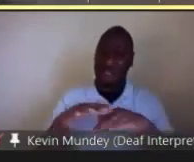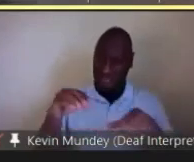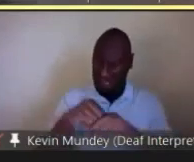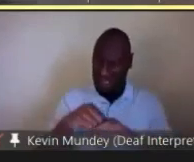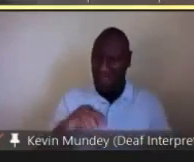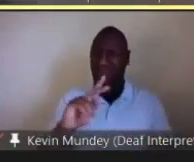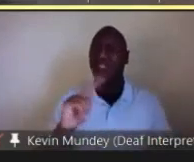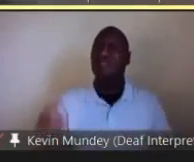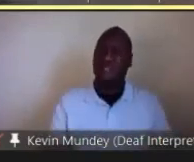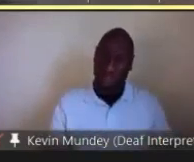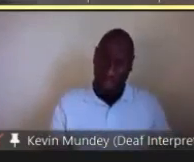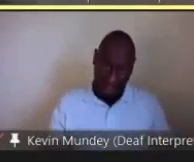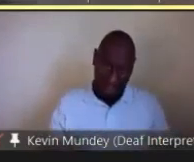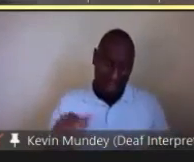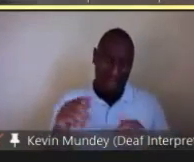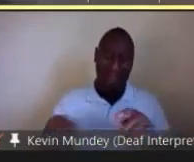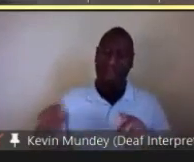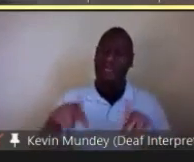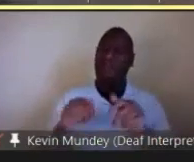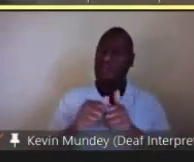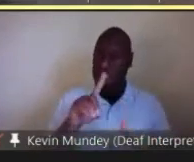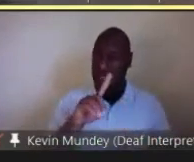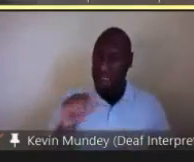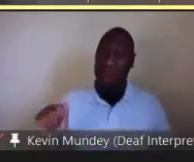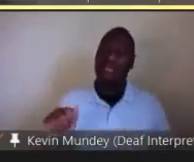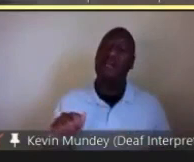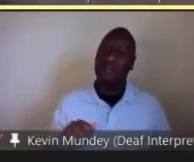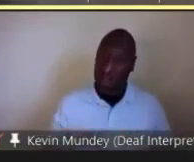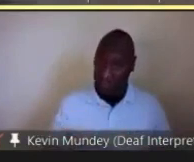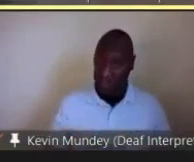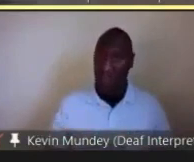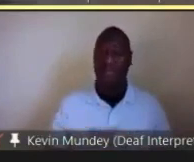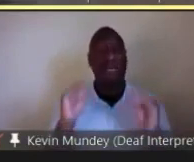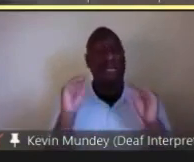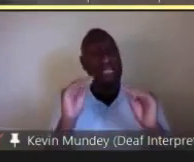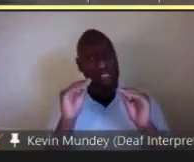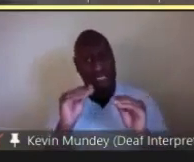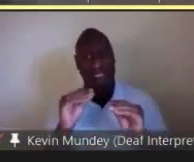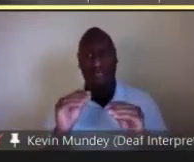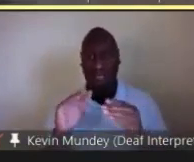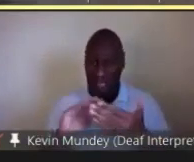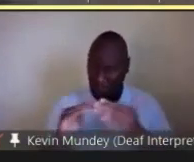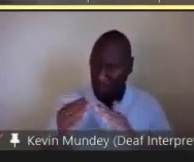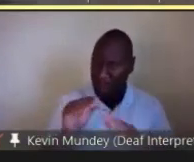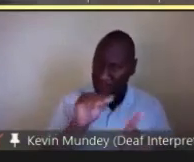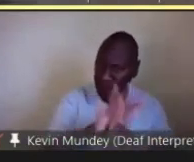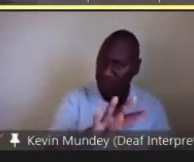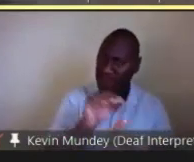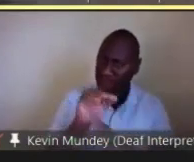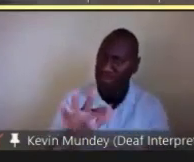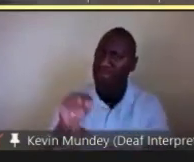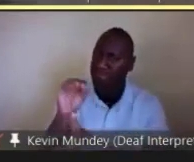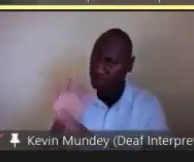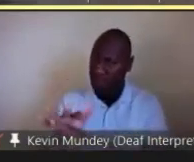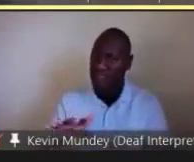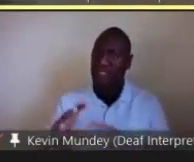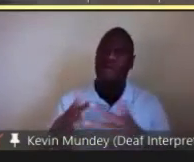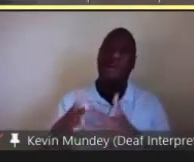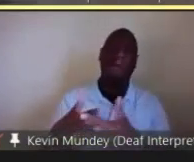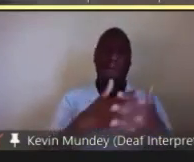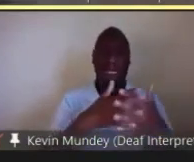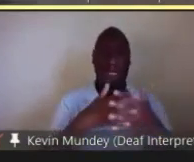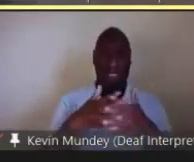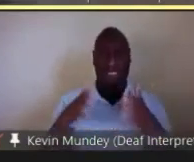disabilities, and educates the community on the Americans with Disabilities Act, the